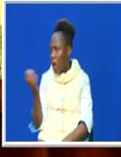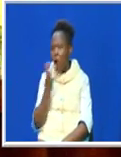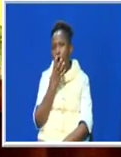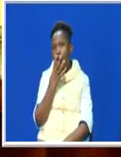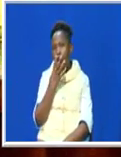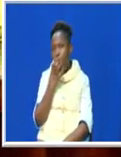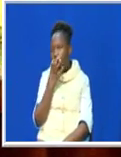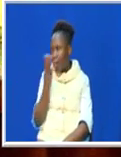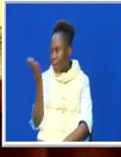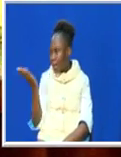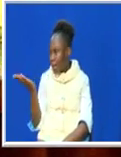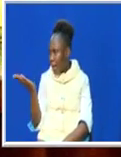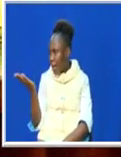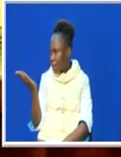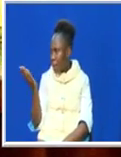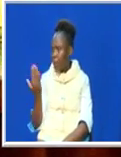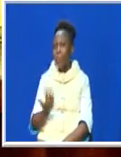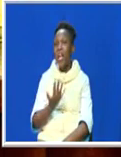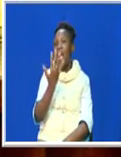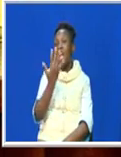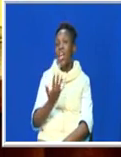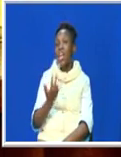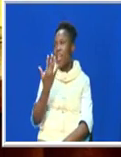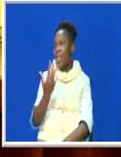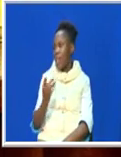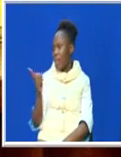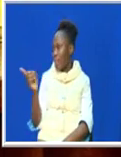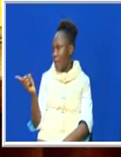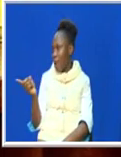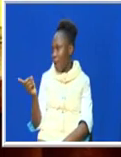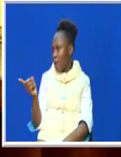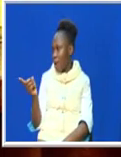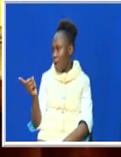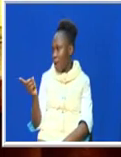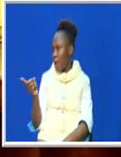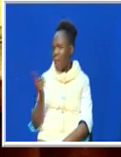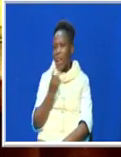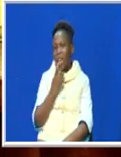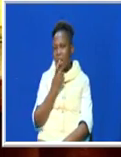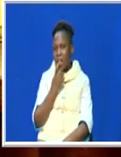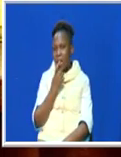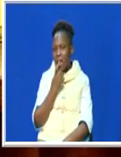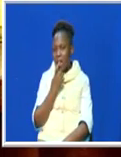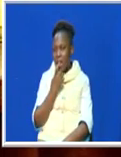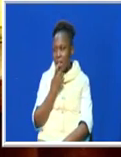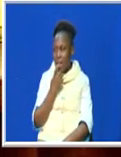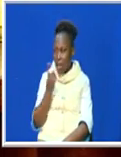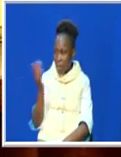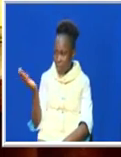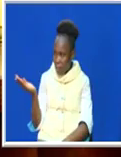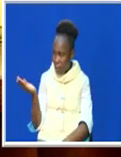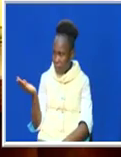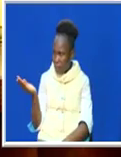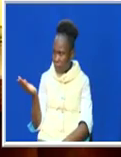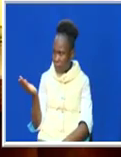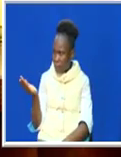orange bottle, there is a green bottle, and a red bottle.